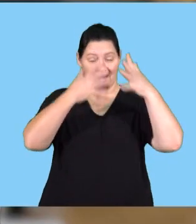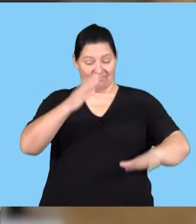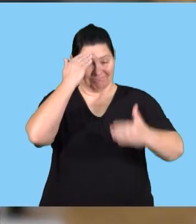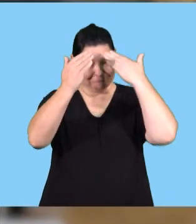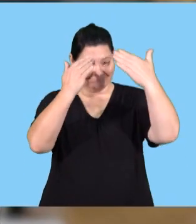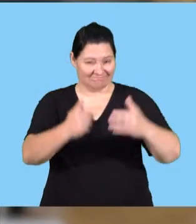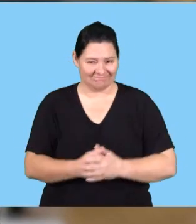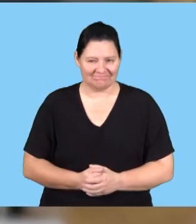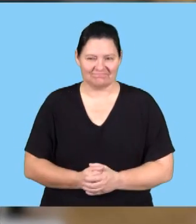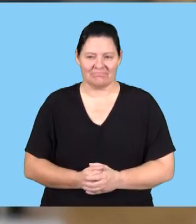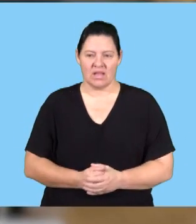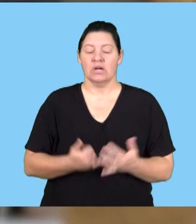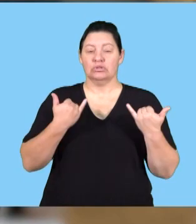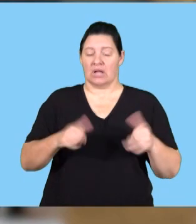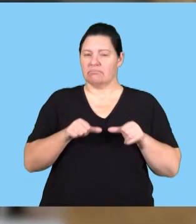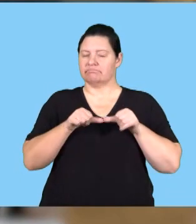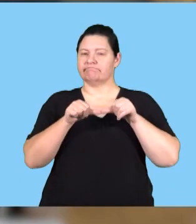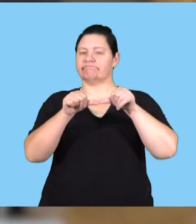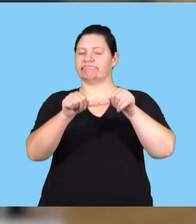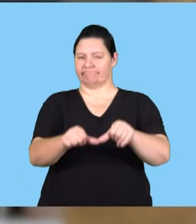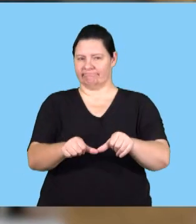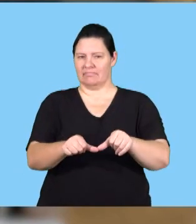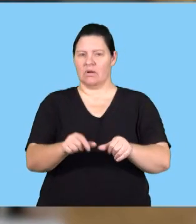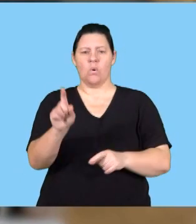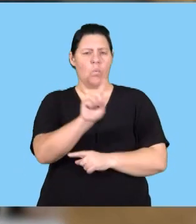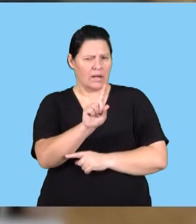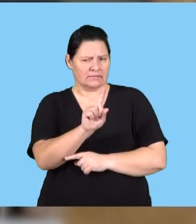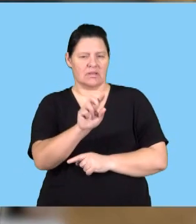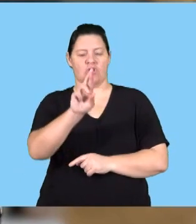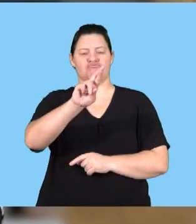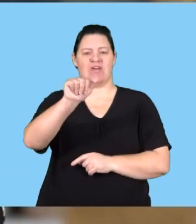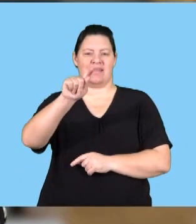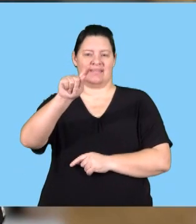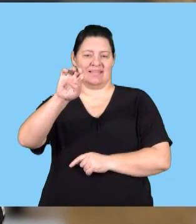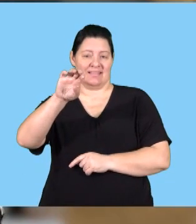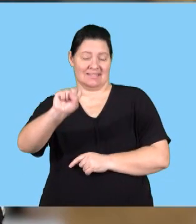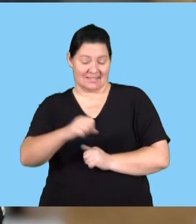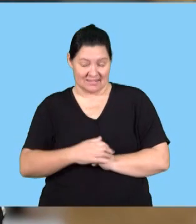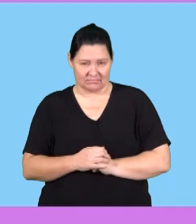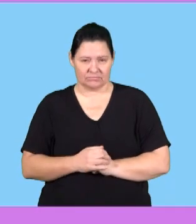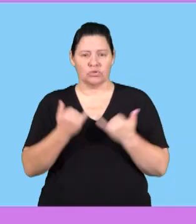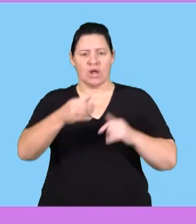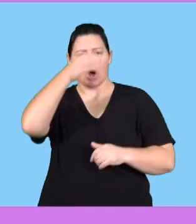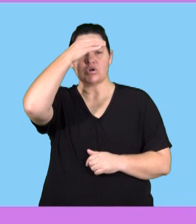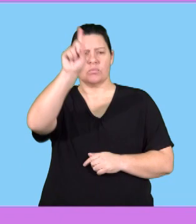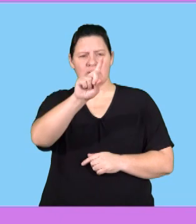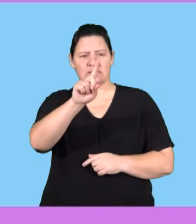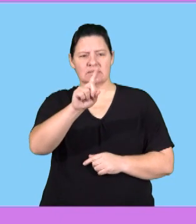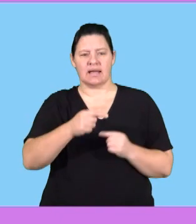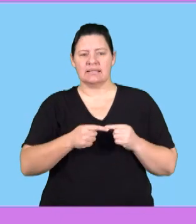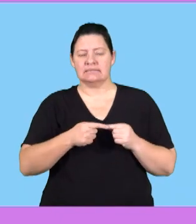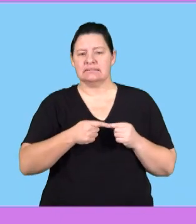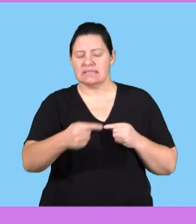10 learners. We continue with our section of rate. Today's concept is distance